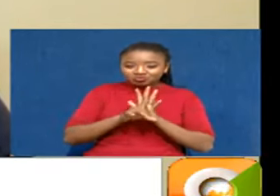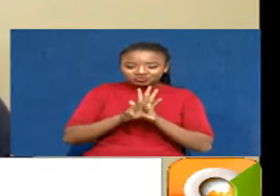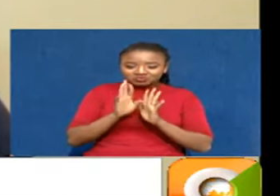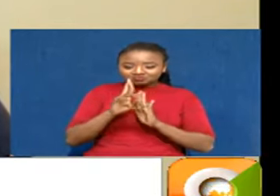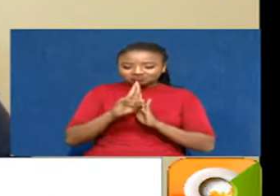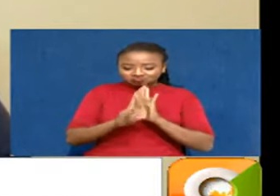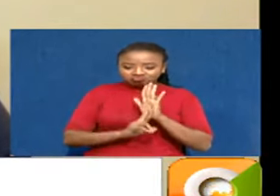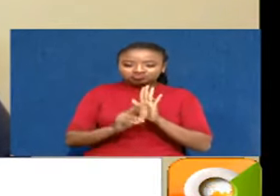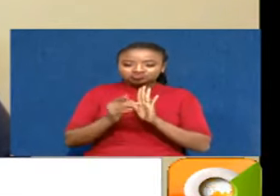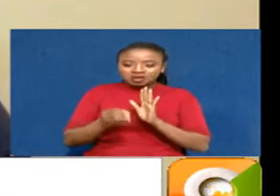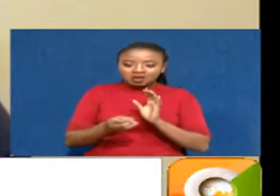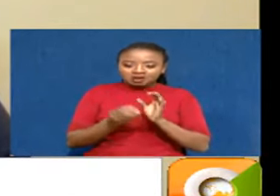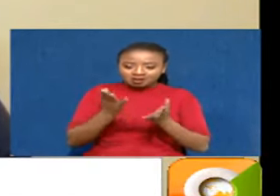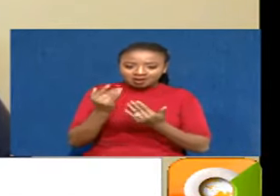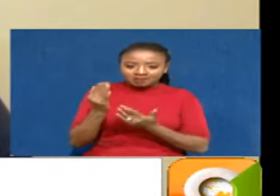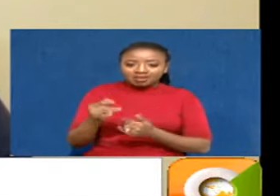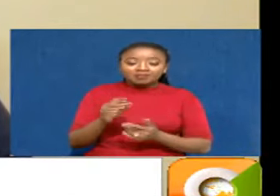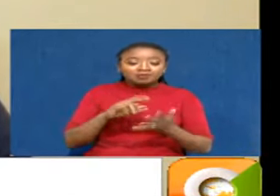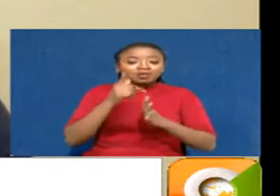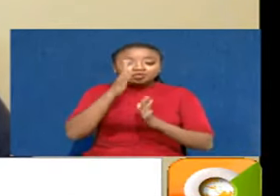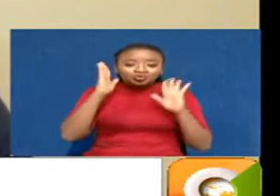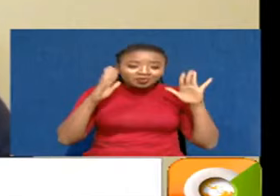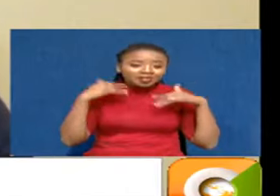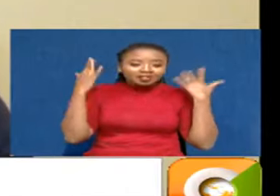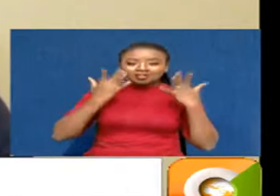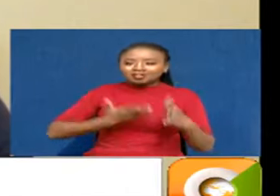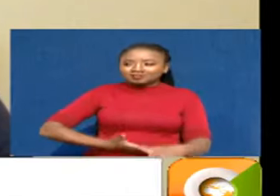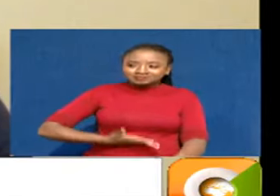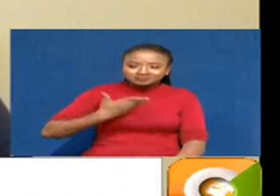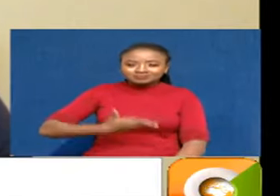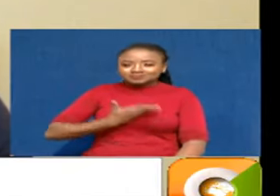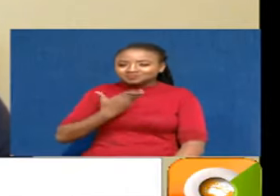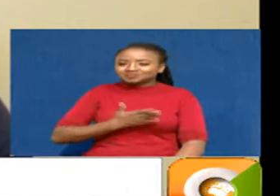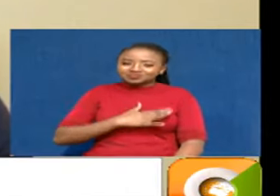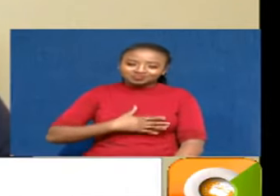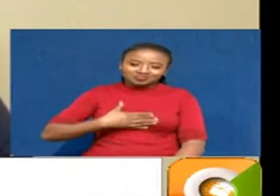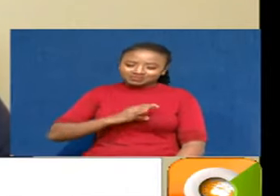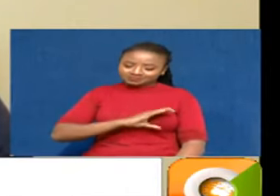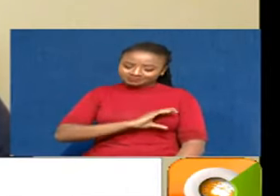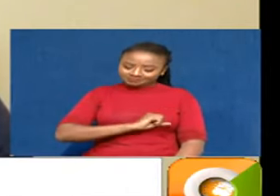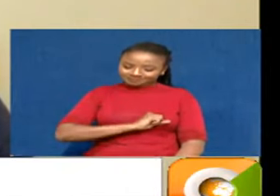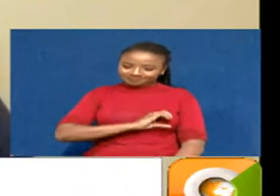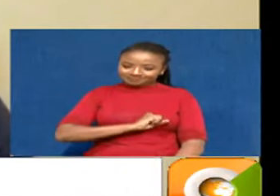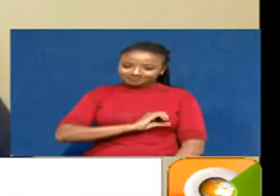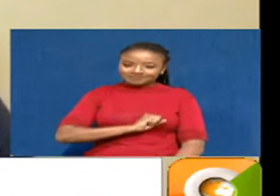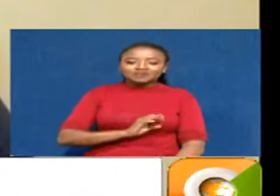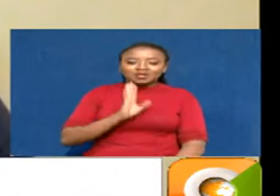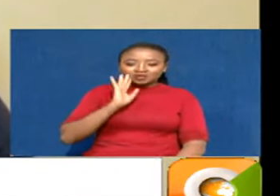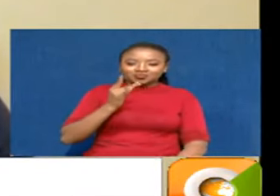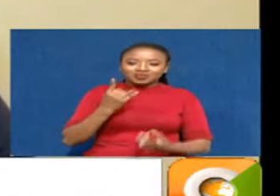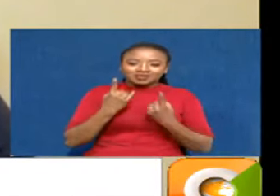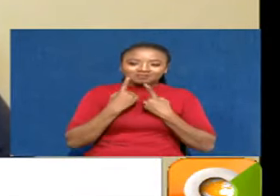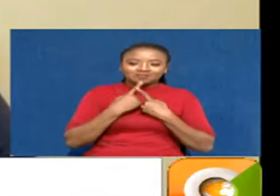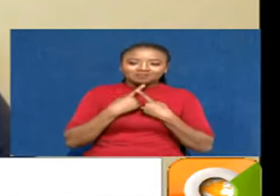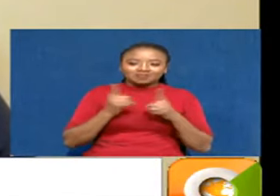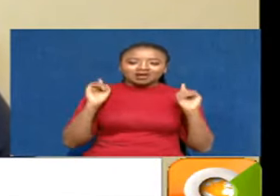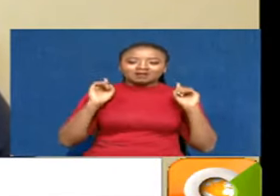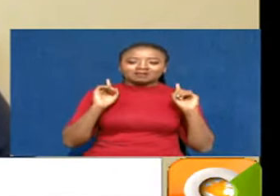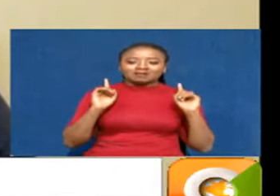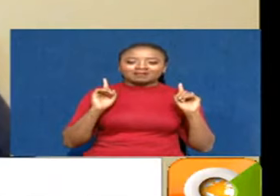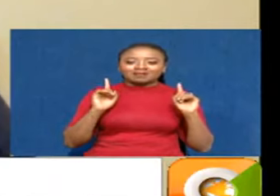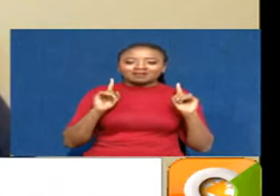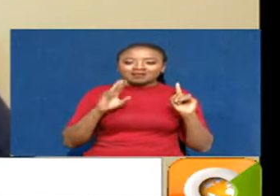many consumers and Kenyans who have expressed a lot of their anger this evening, you are justified and you will also be